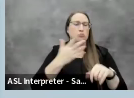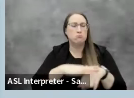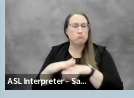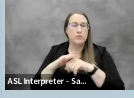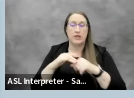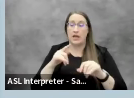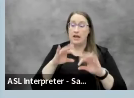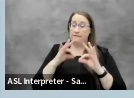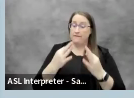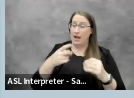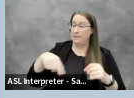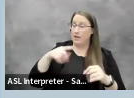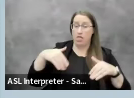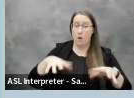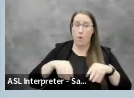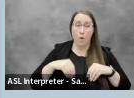not homeowners, please